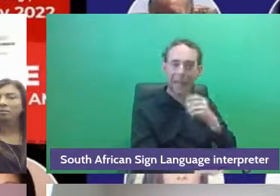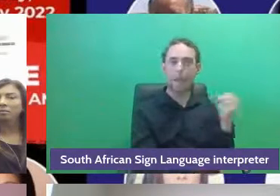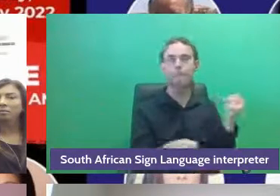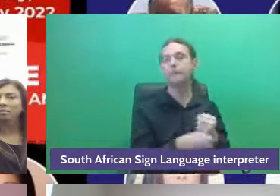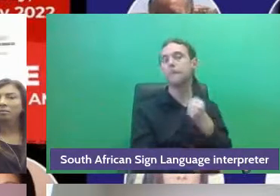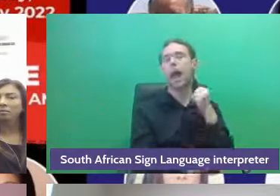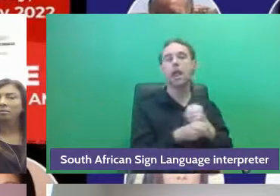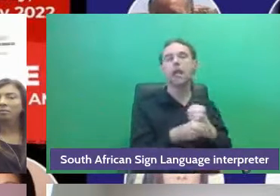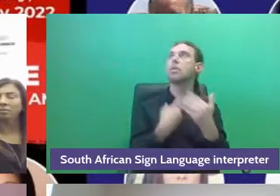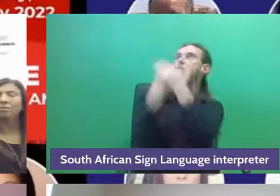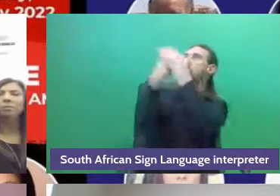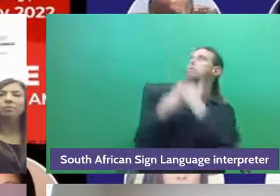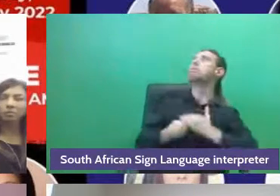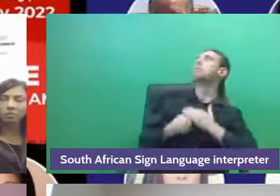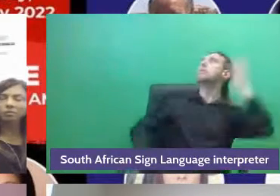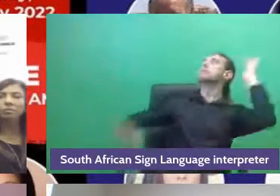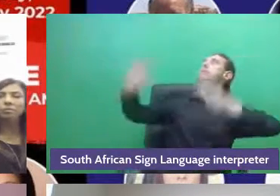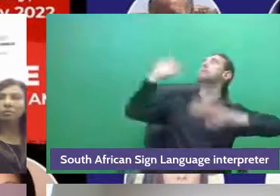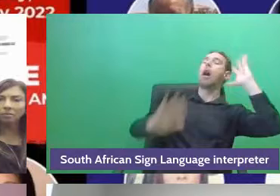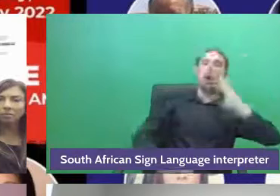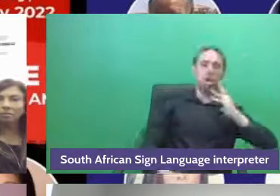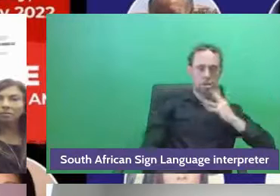disabilities in accessing these.